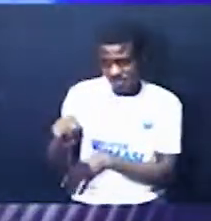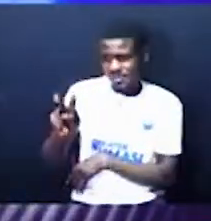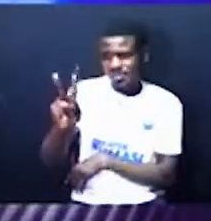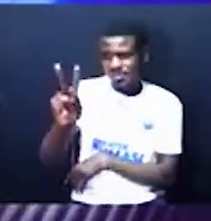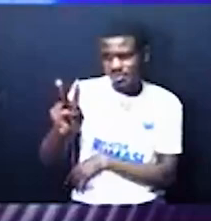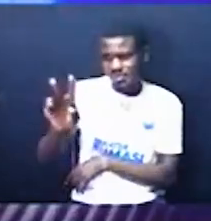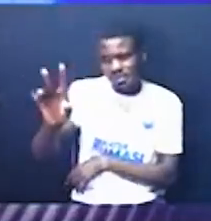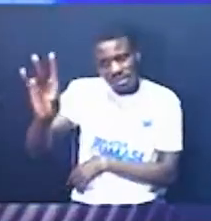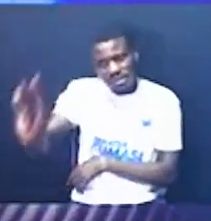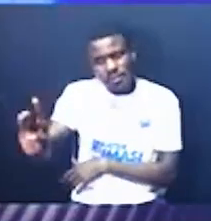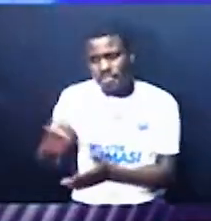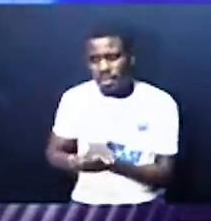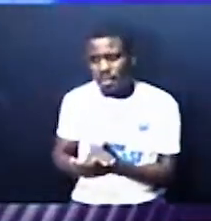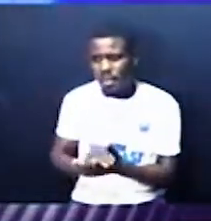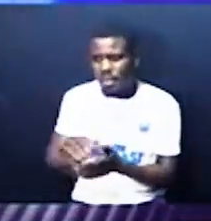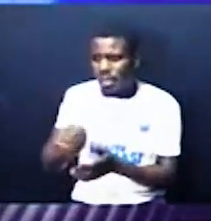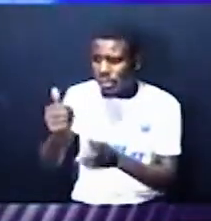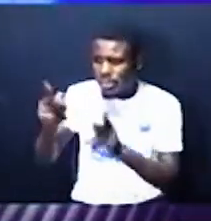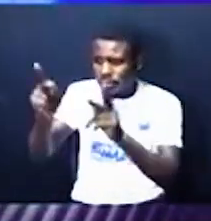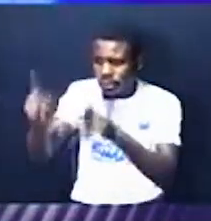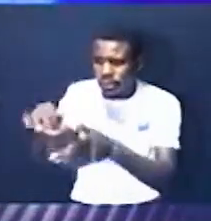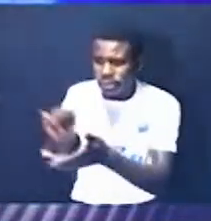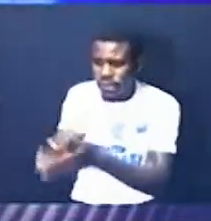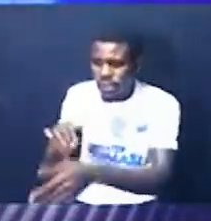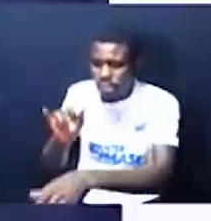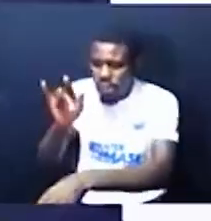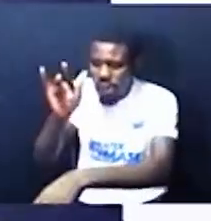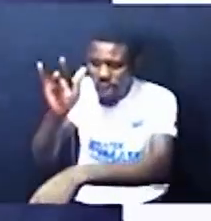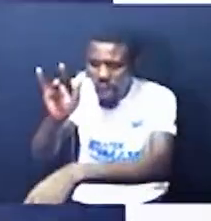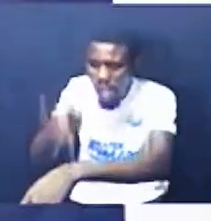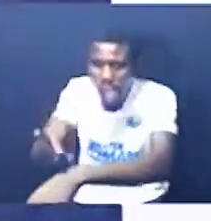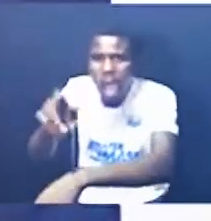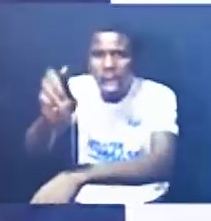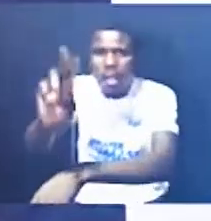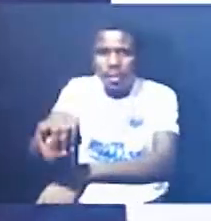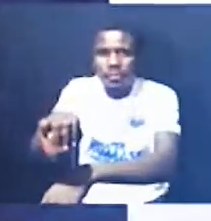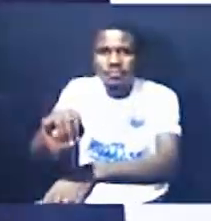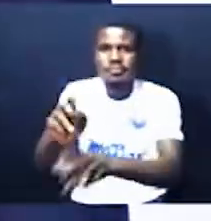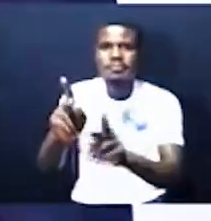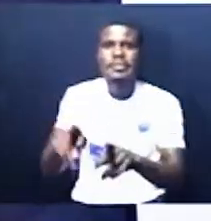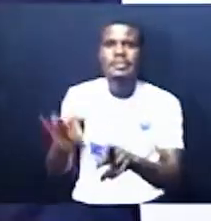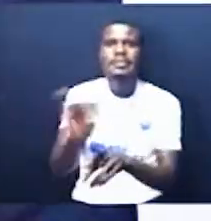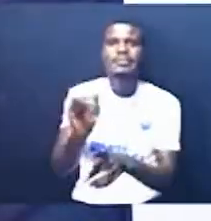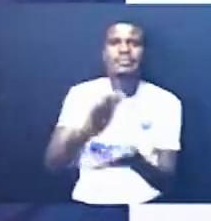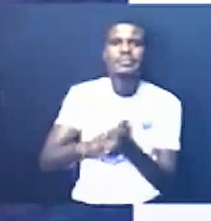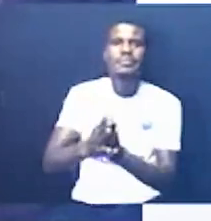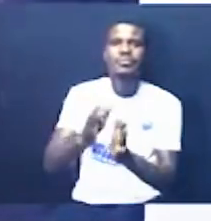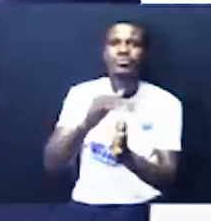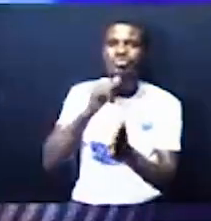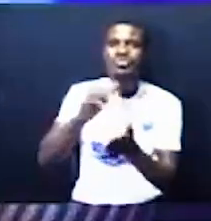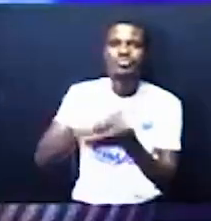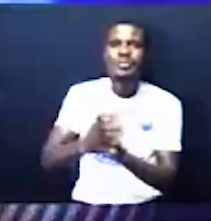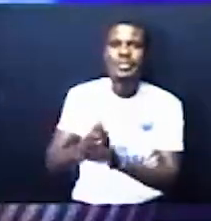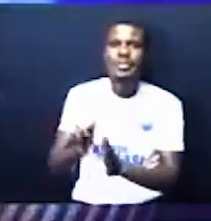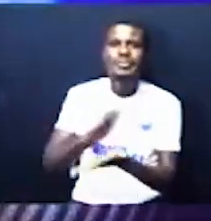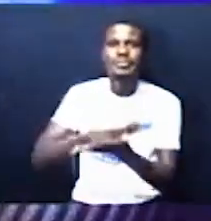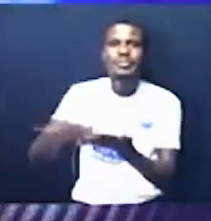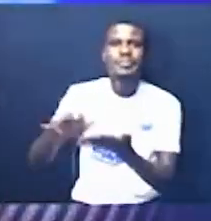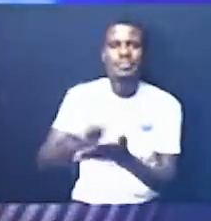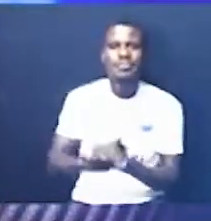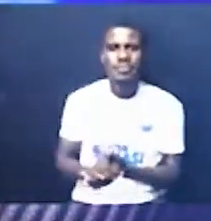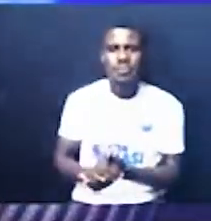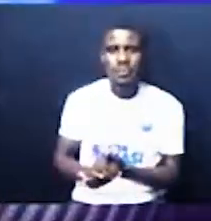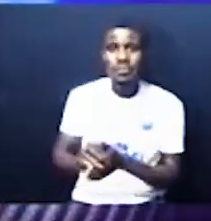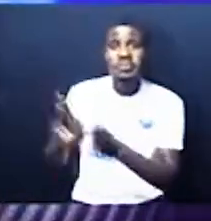them will be unclean. Na obiara oka nnoma yi ehu nte. They must wash